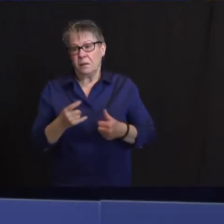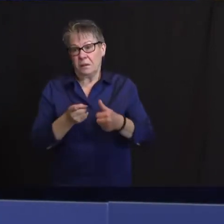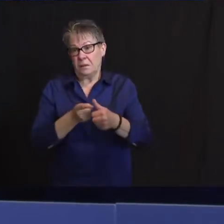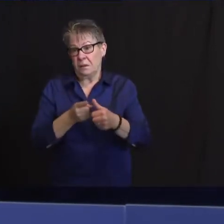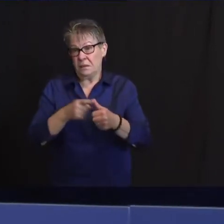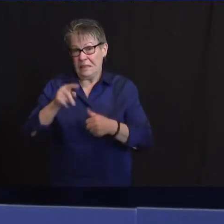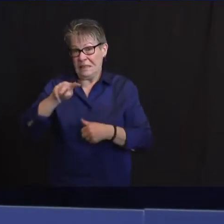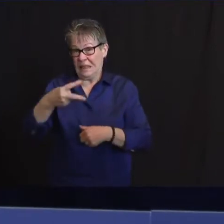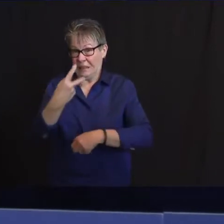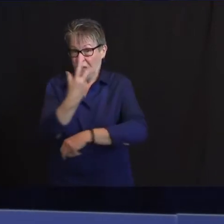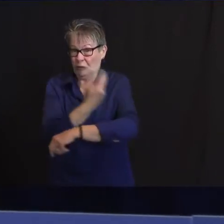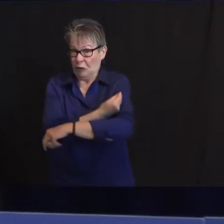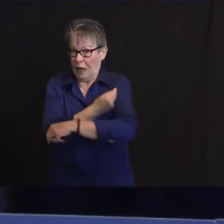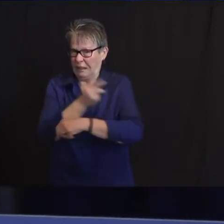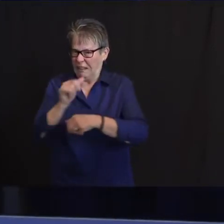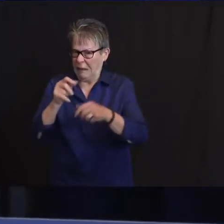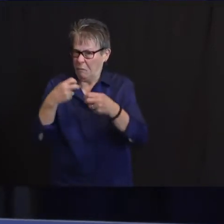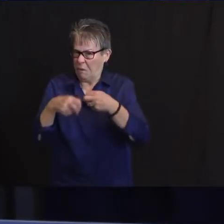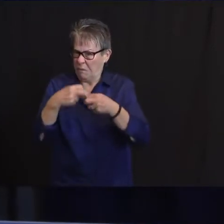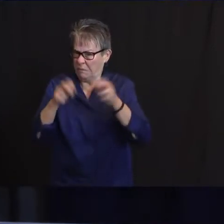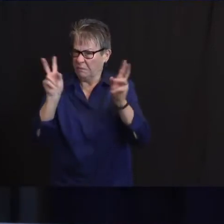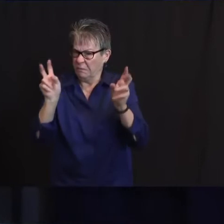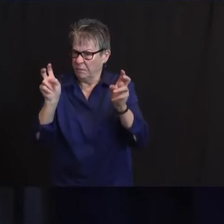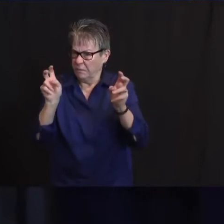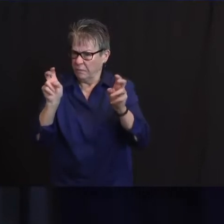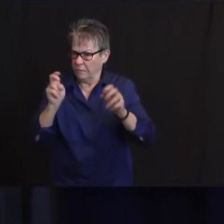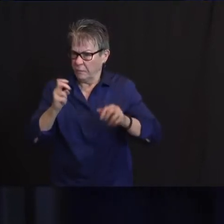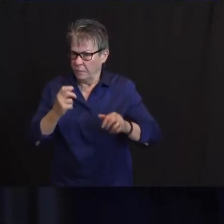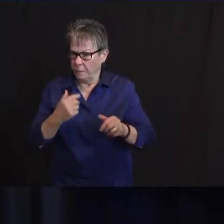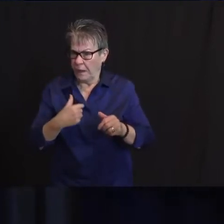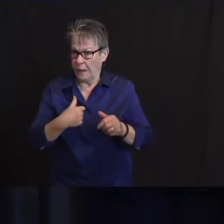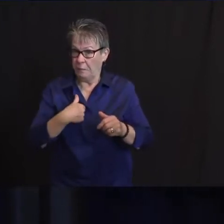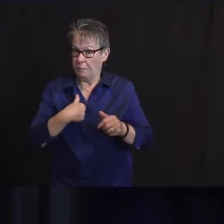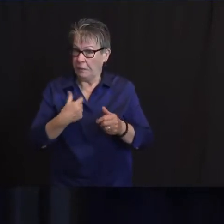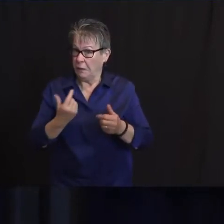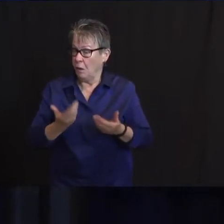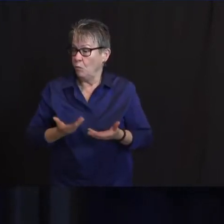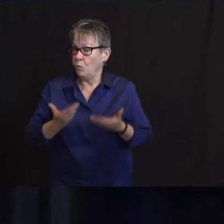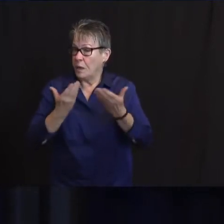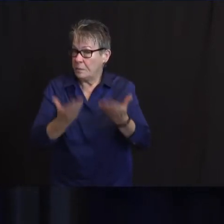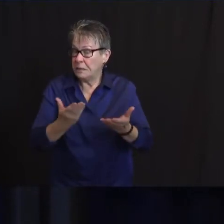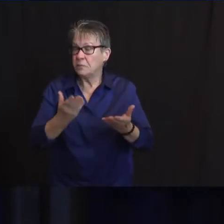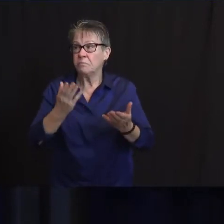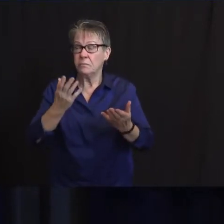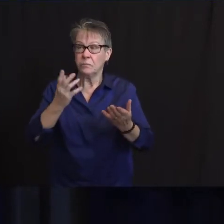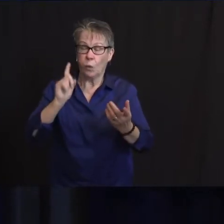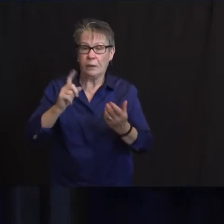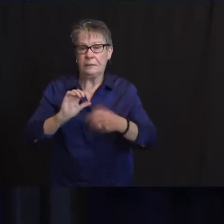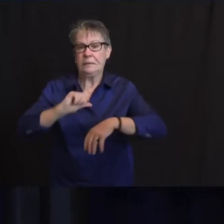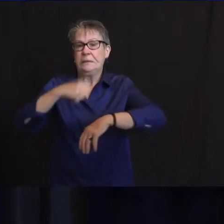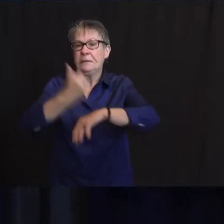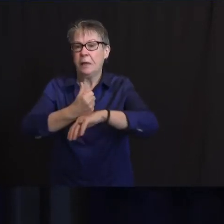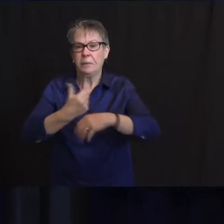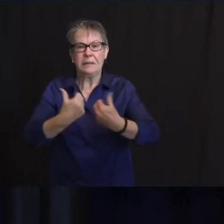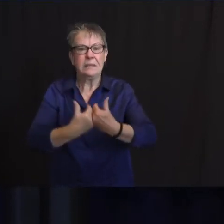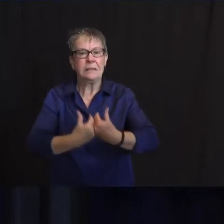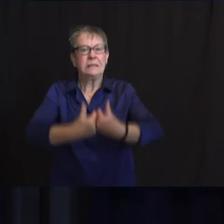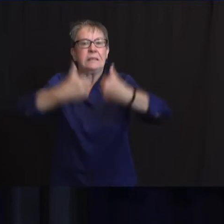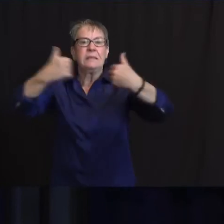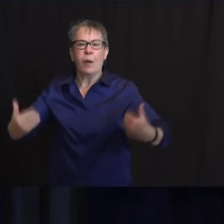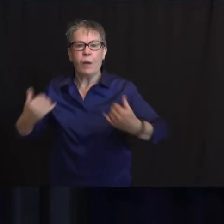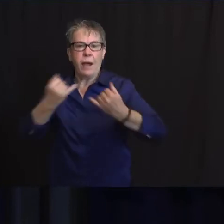scheduling, and the recommendation for a separate line is a really good recommendation, so whoever gave that, thank you, because we have a lot